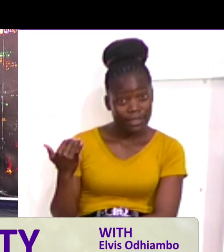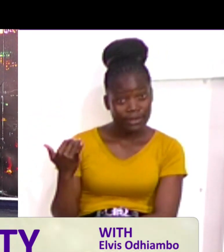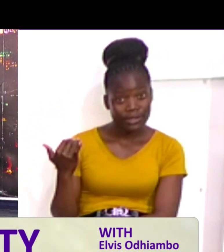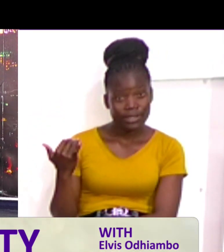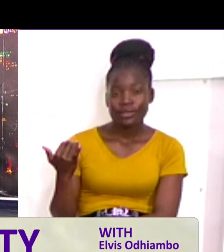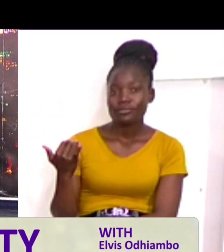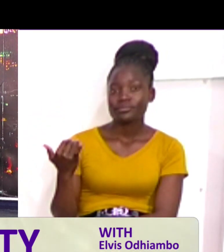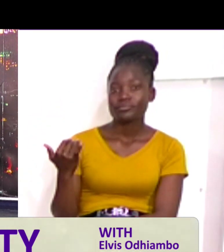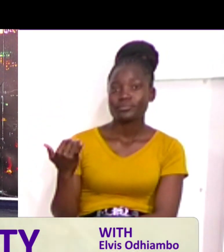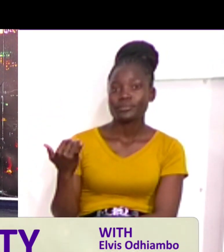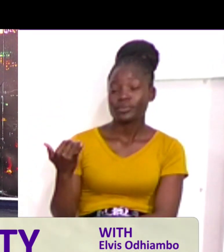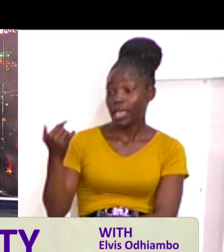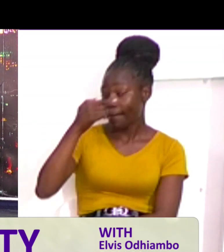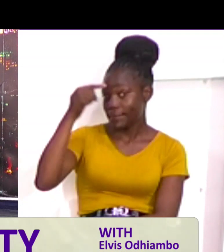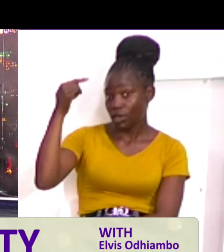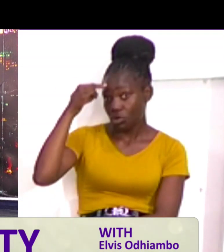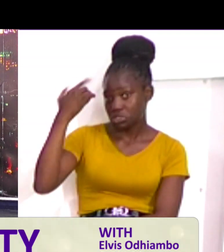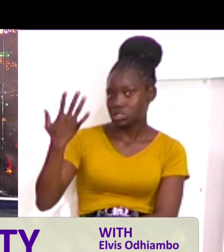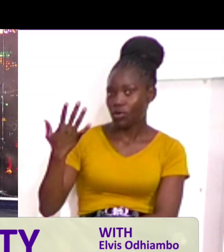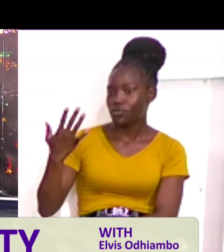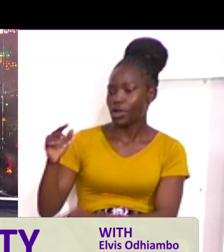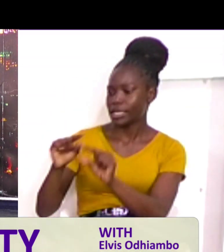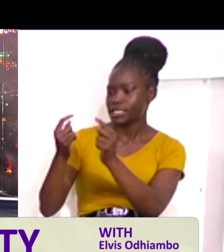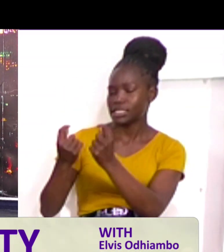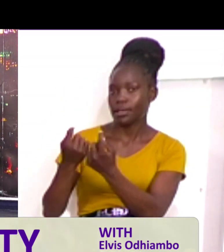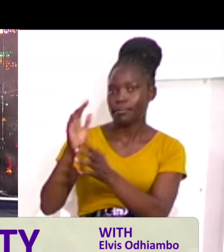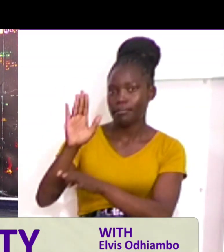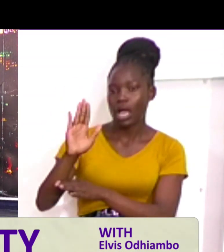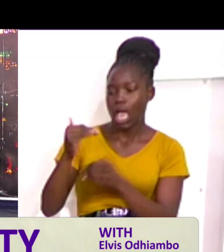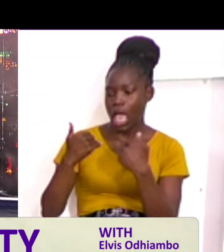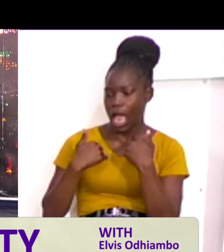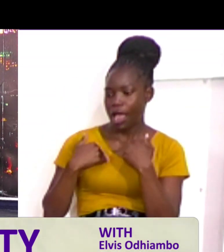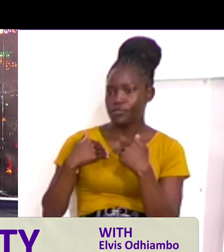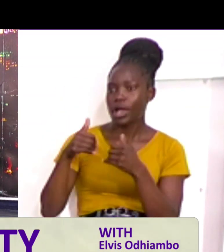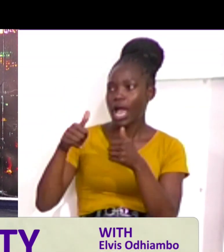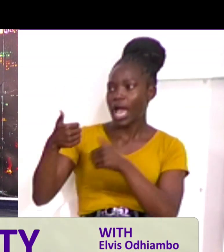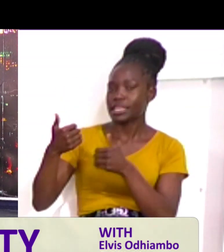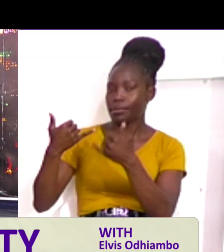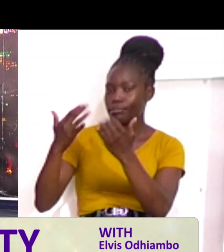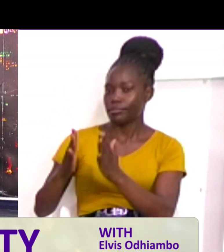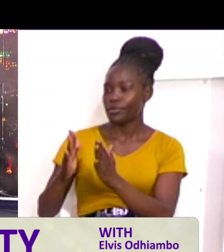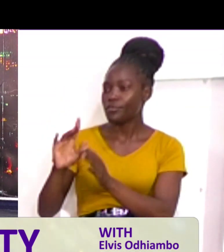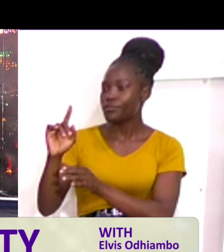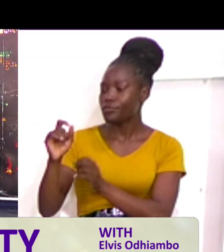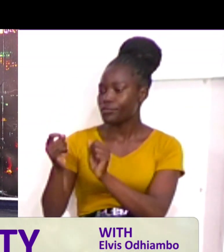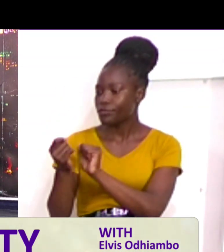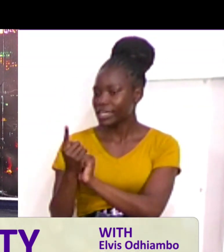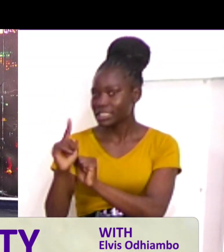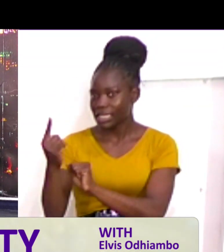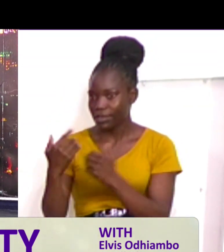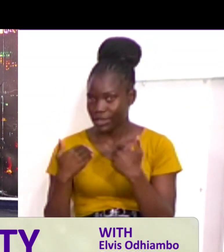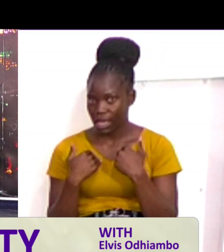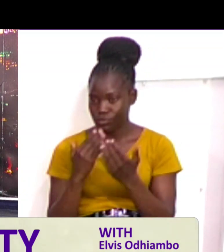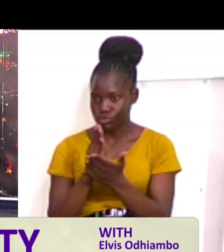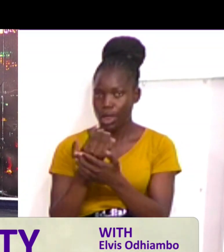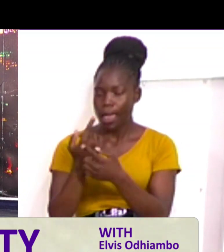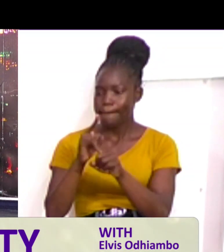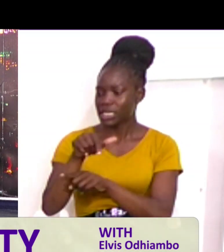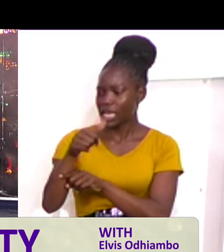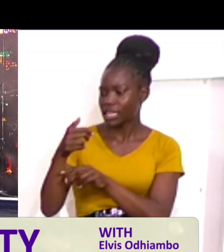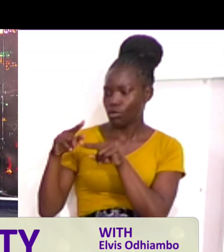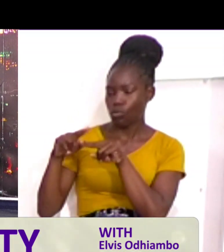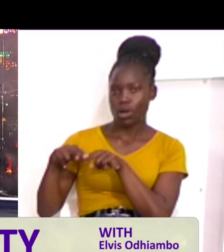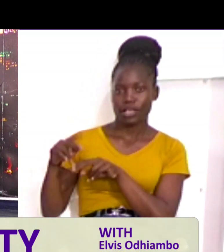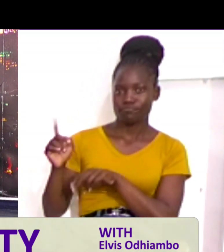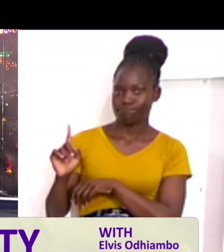to Manchester City because of the squad. They didn't have a bench. You see, Manchester City.